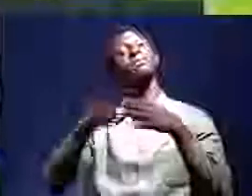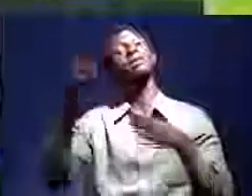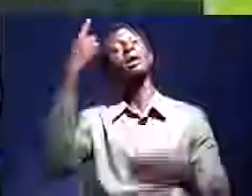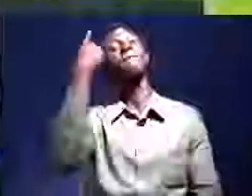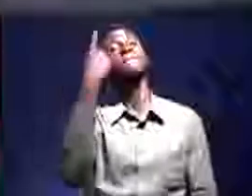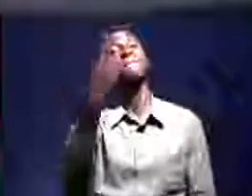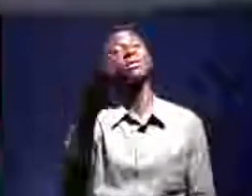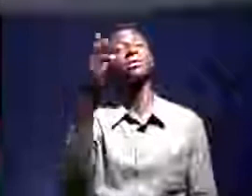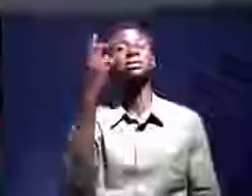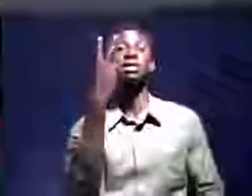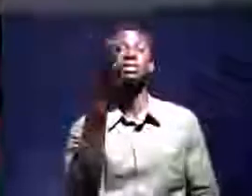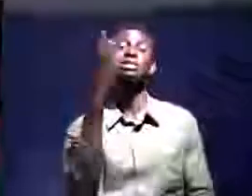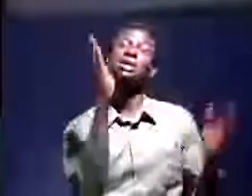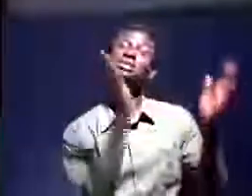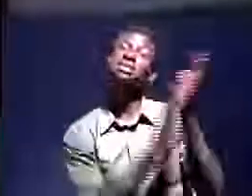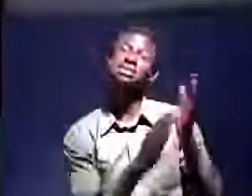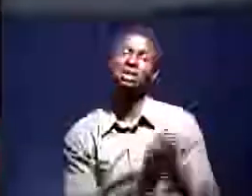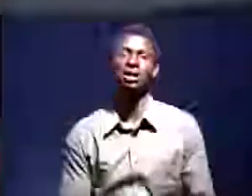Nine members?